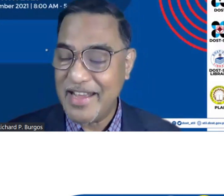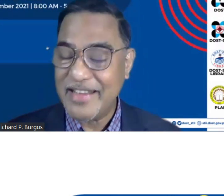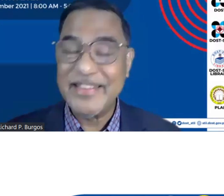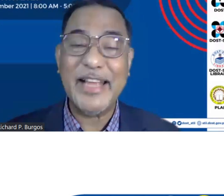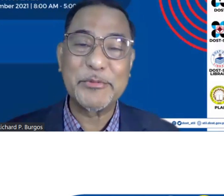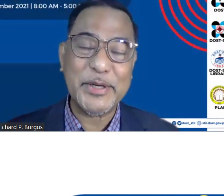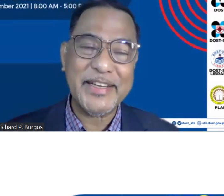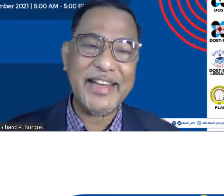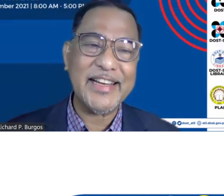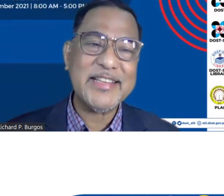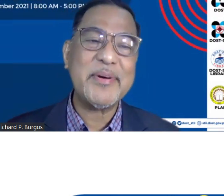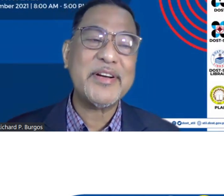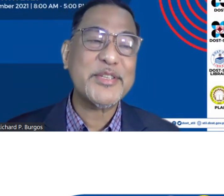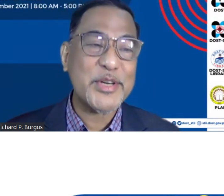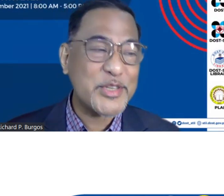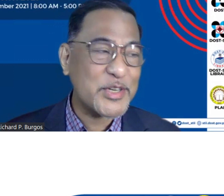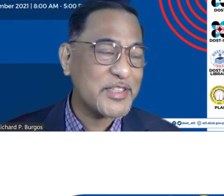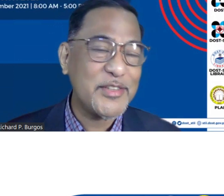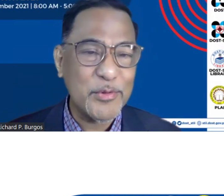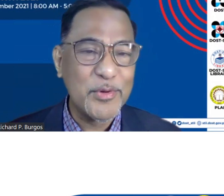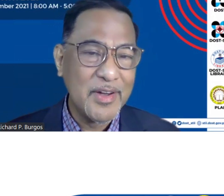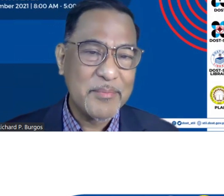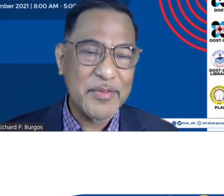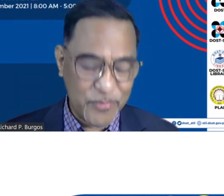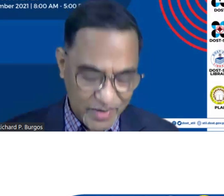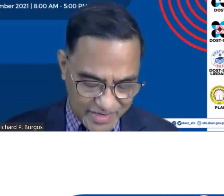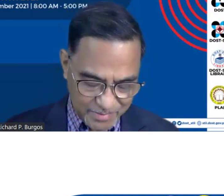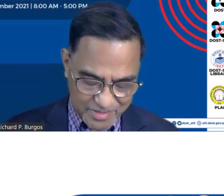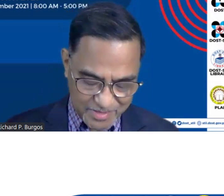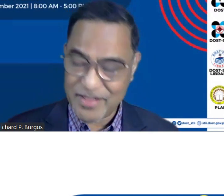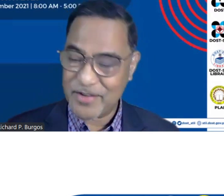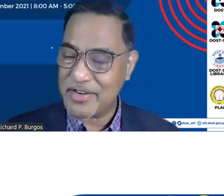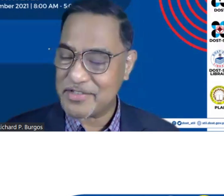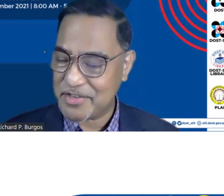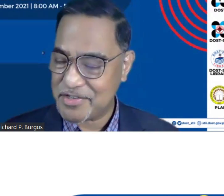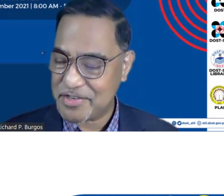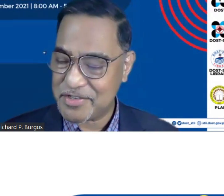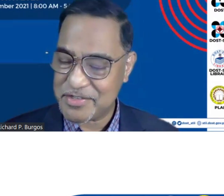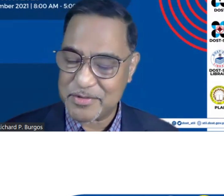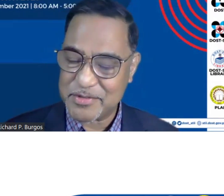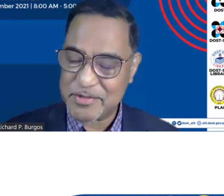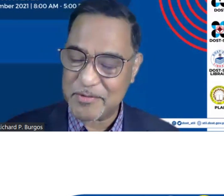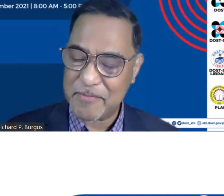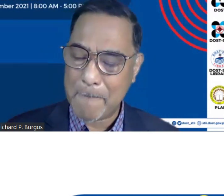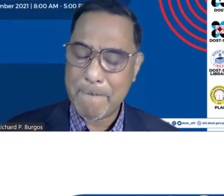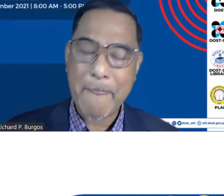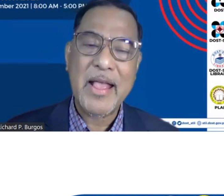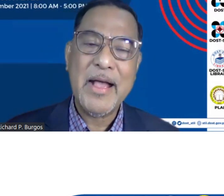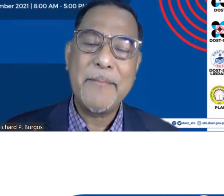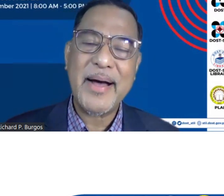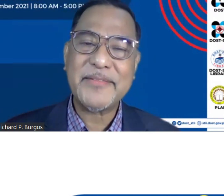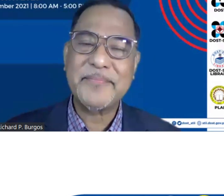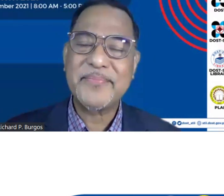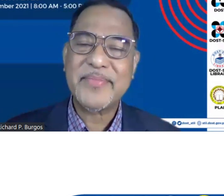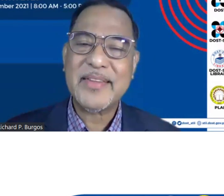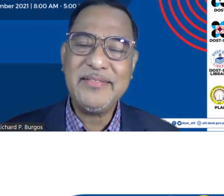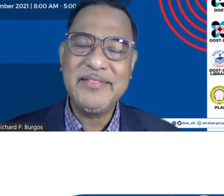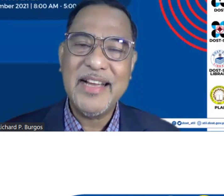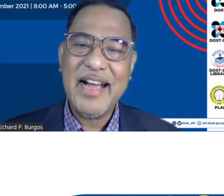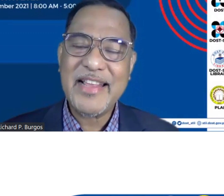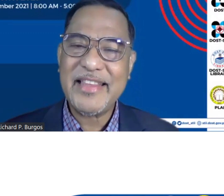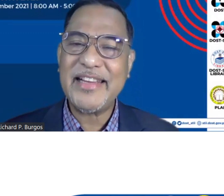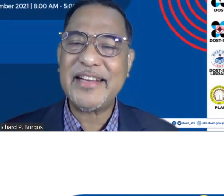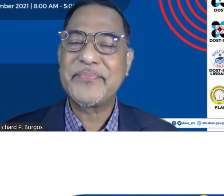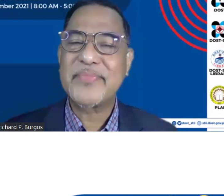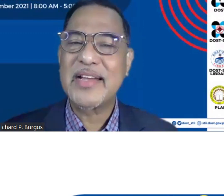social networking. As you know, researchers need to be friendly with other researchers also. No, but